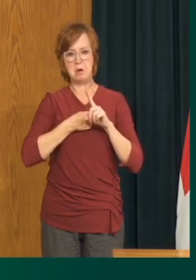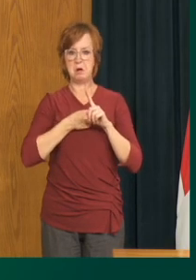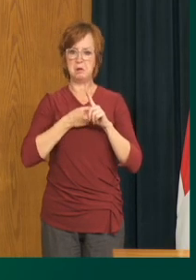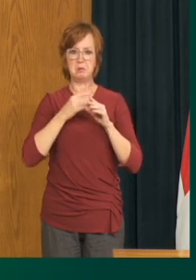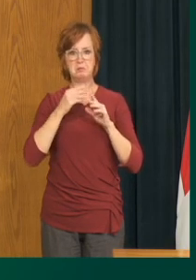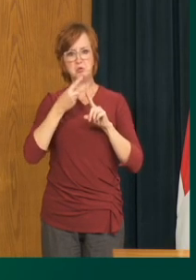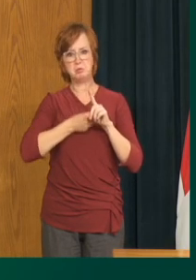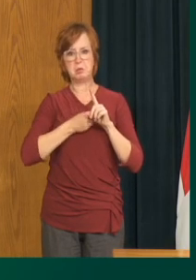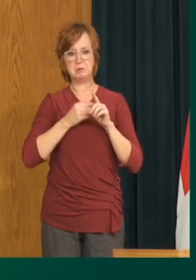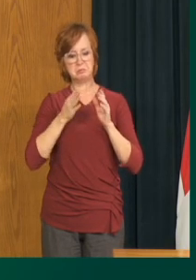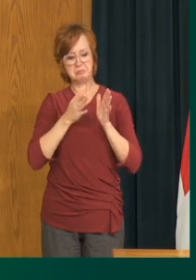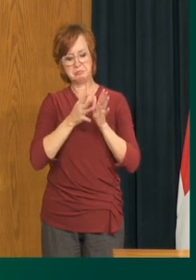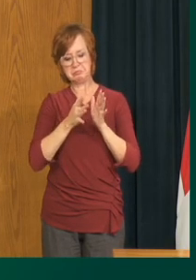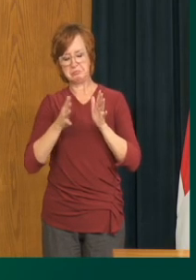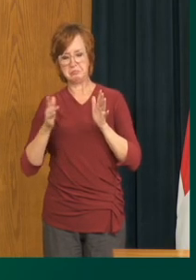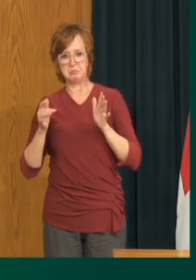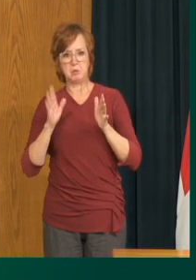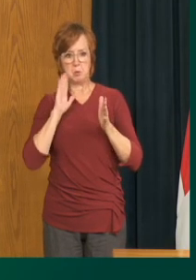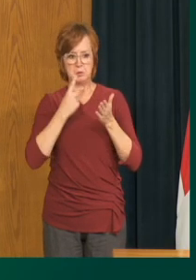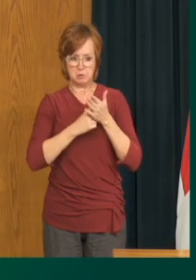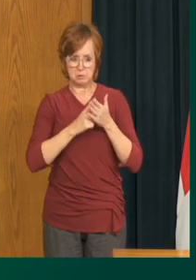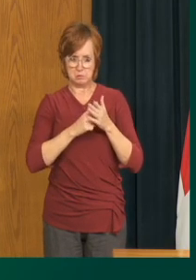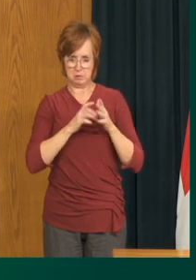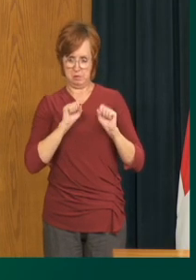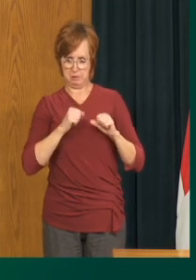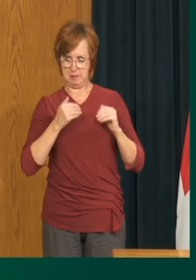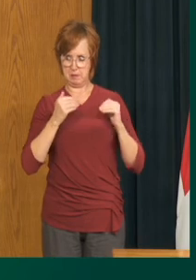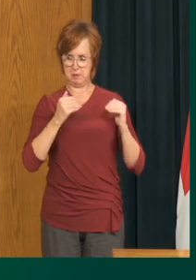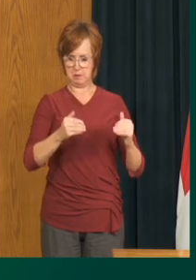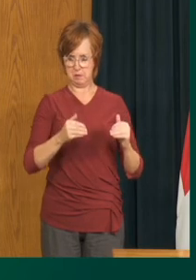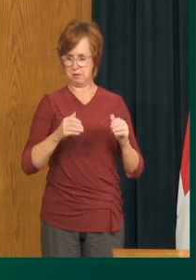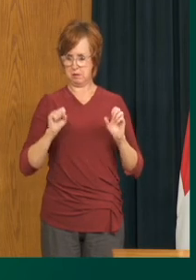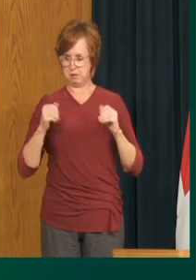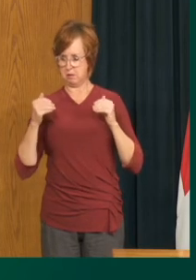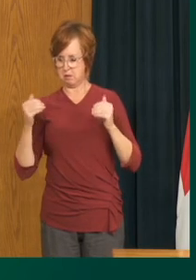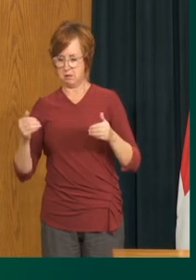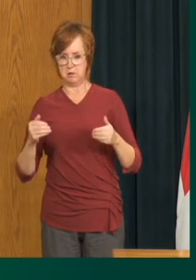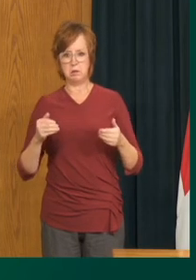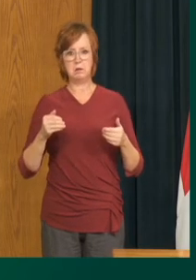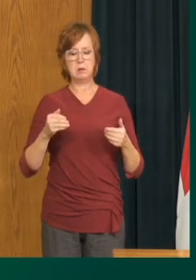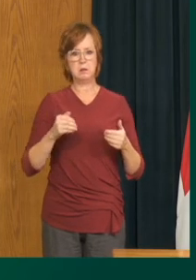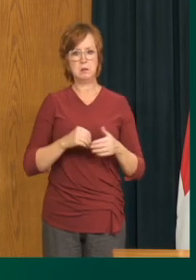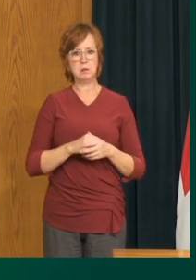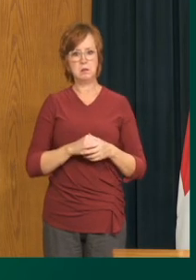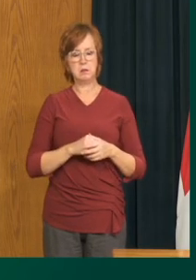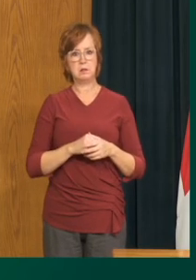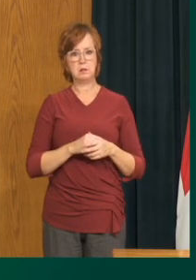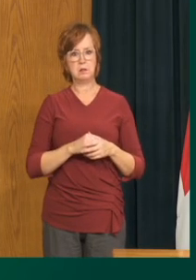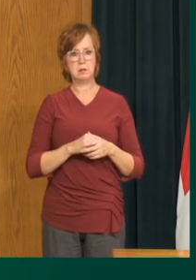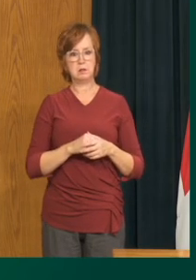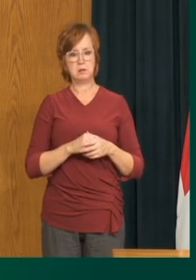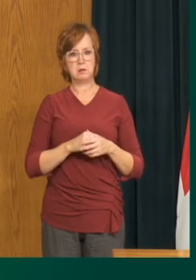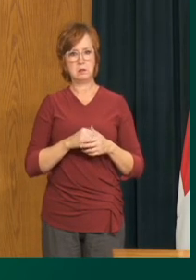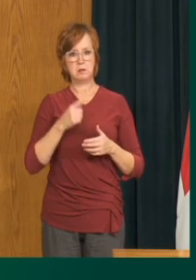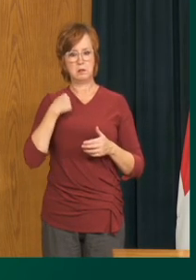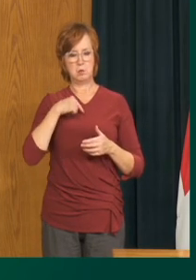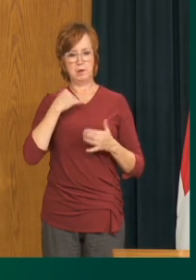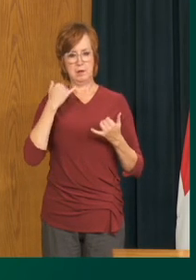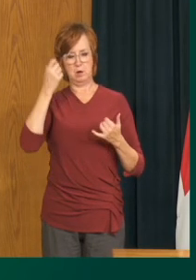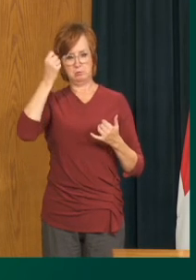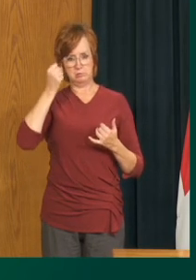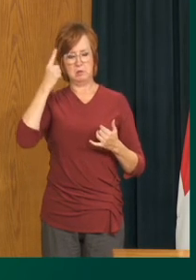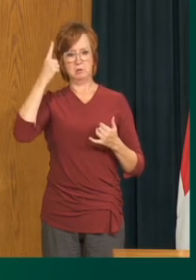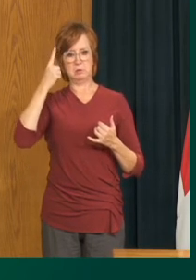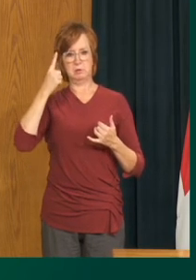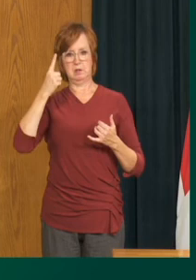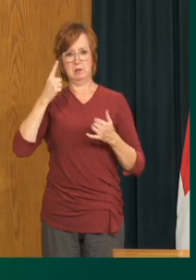these conversations around, is there a way for us to understanding that we understand the spread of the virus much better today than